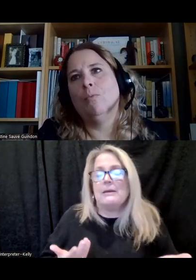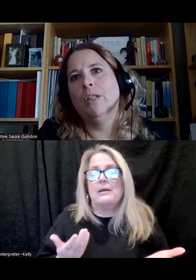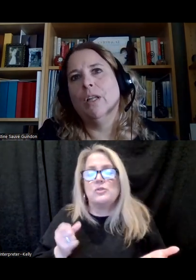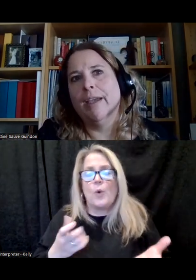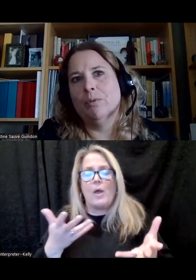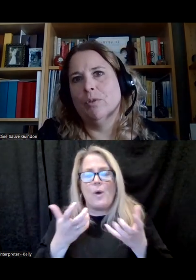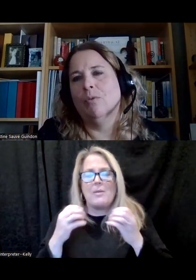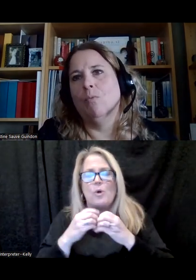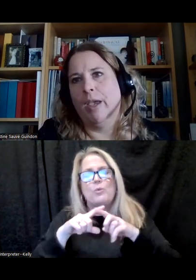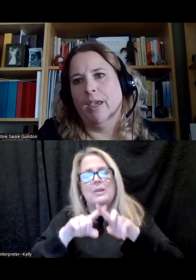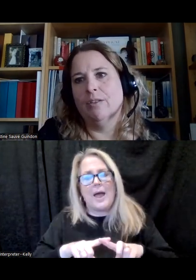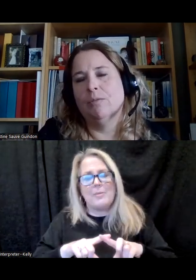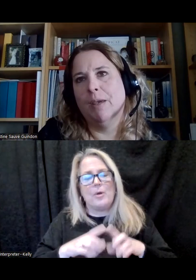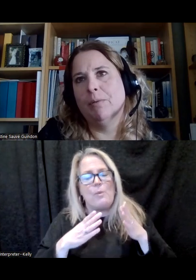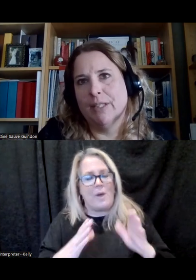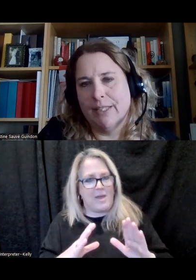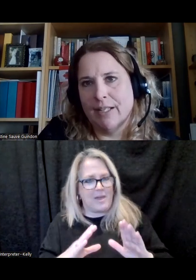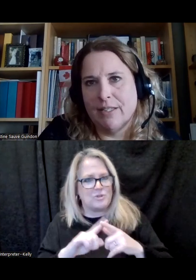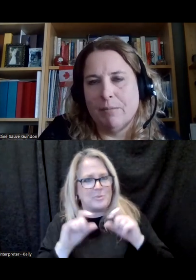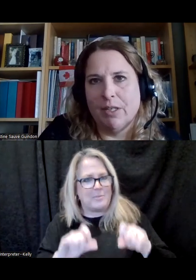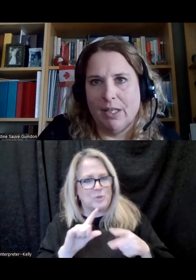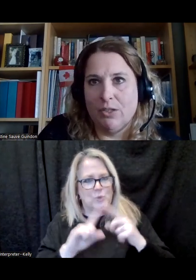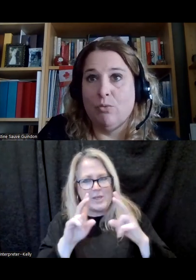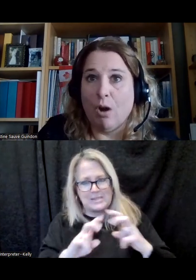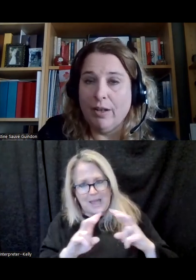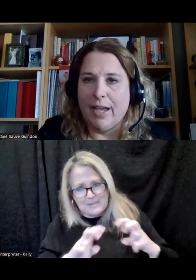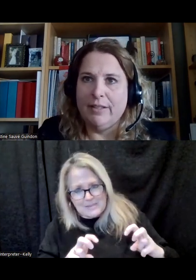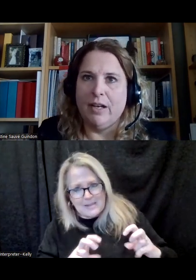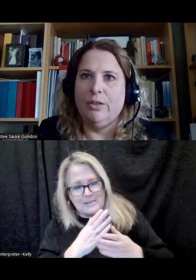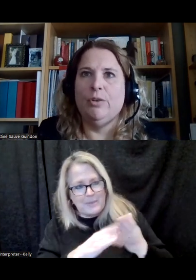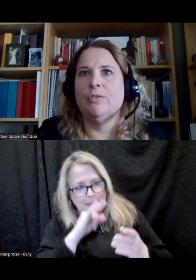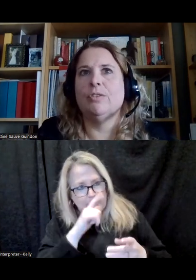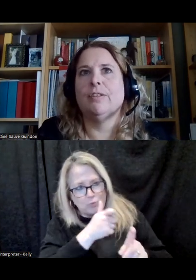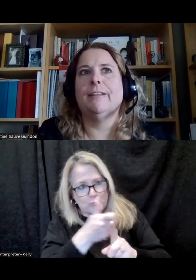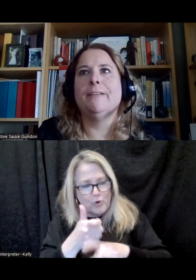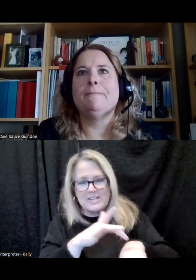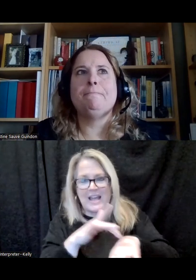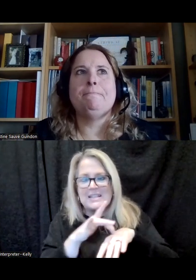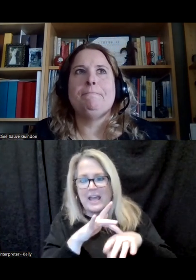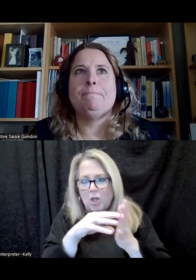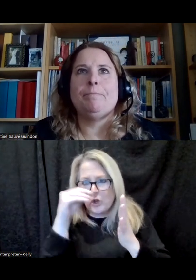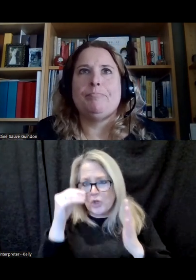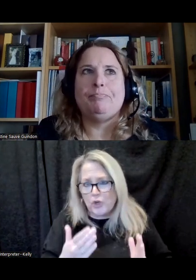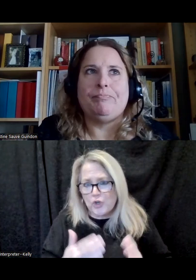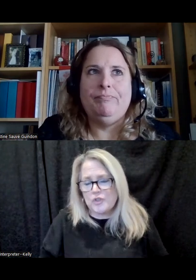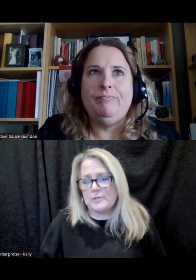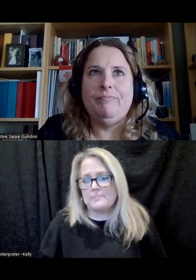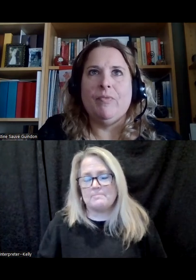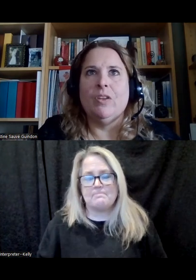a more reliable way to be able to assess some of the kids who are tactile learners.